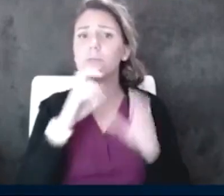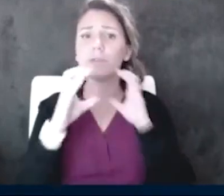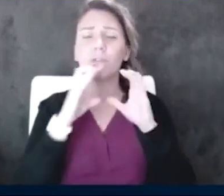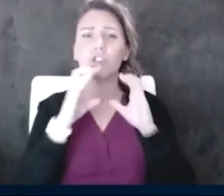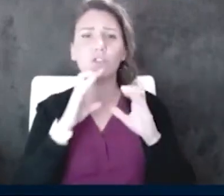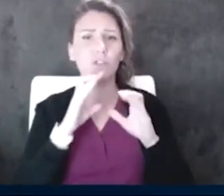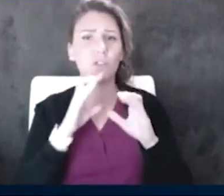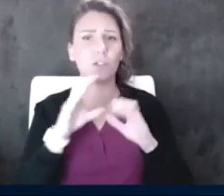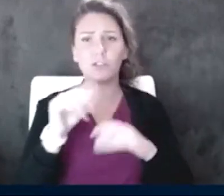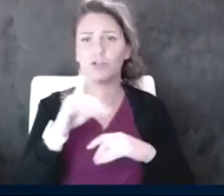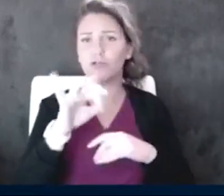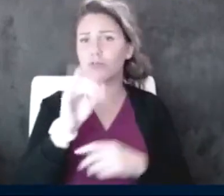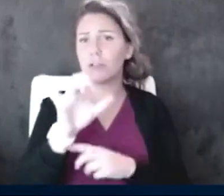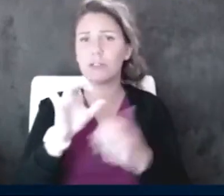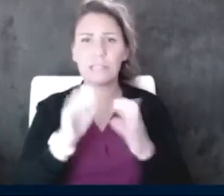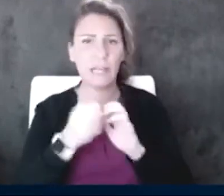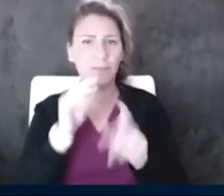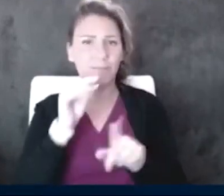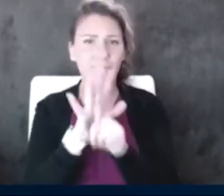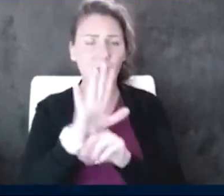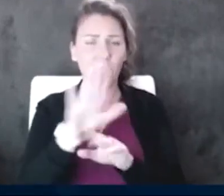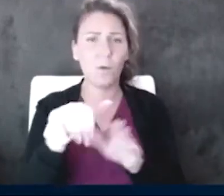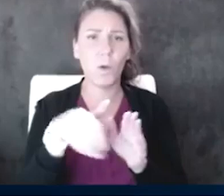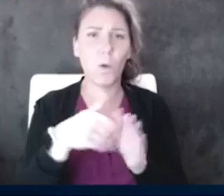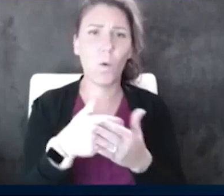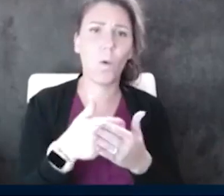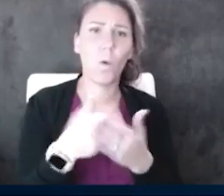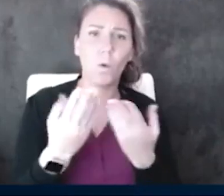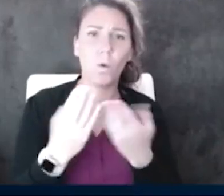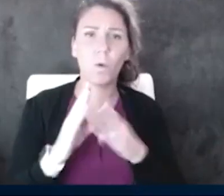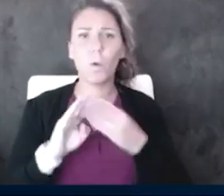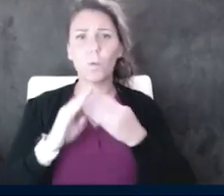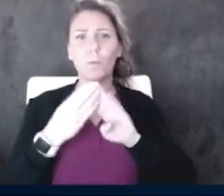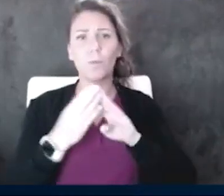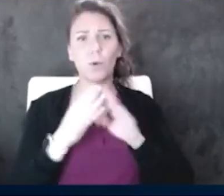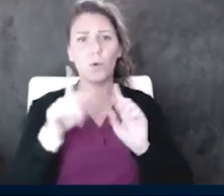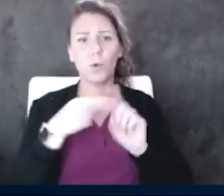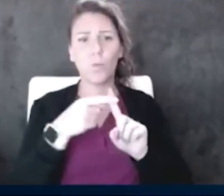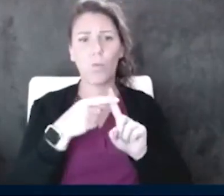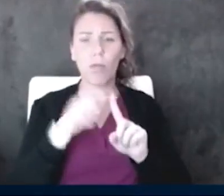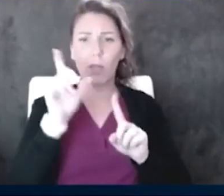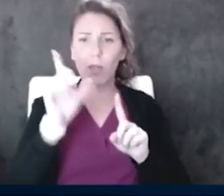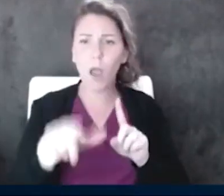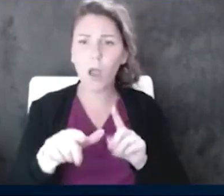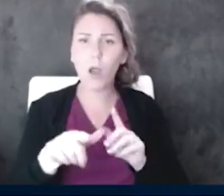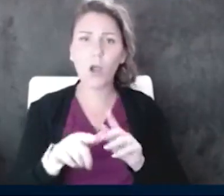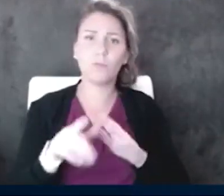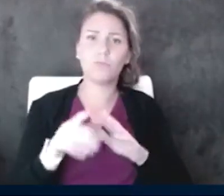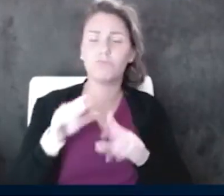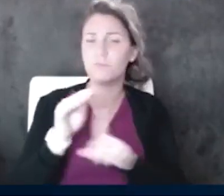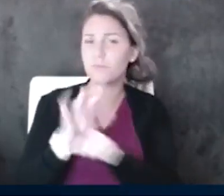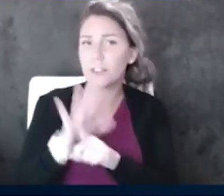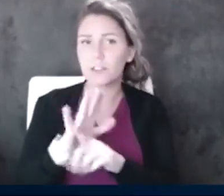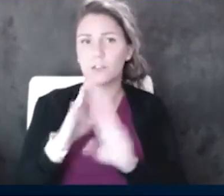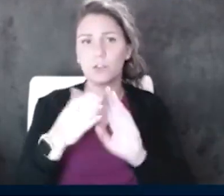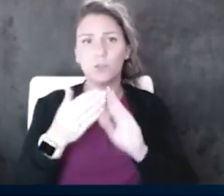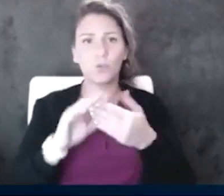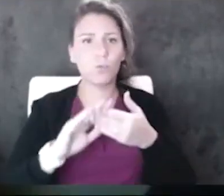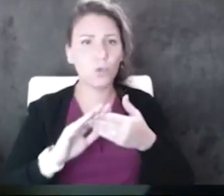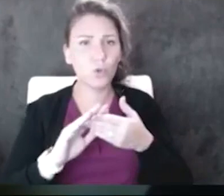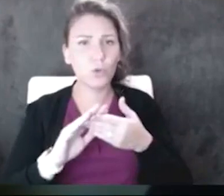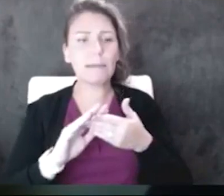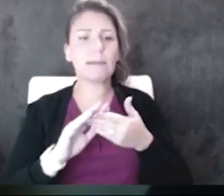entire community when our blood supplies run low? It affects the community, hospitals, patients. What are you hearing from your